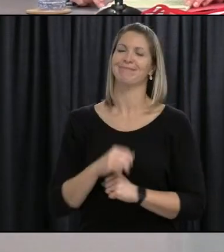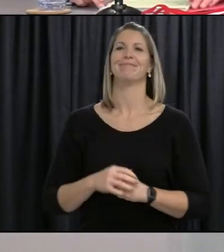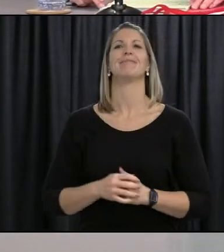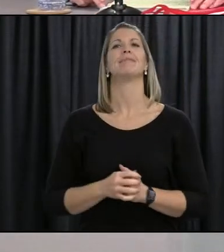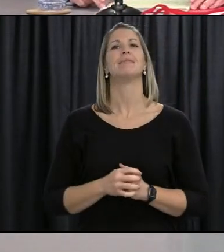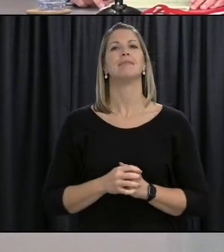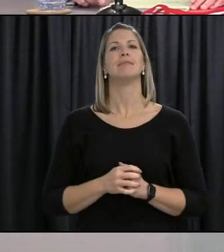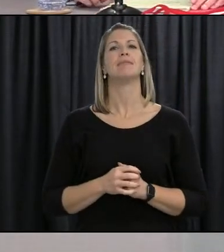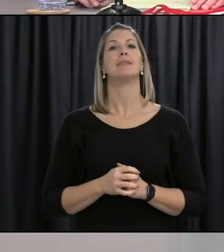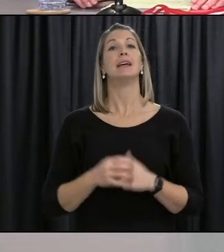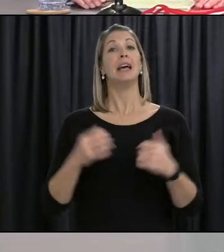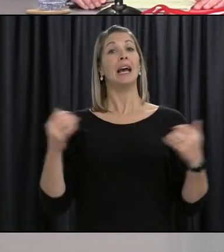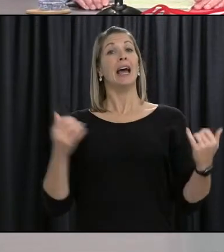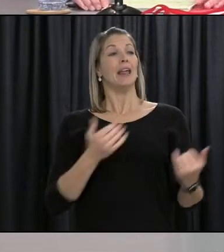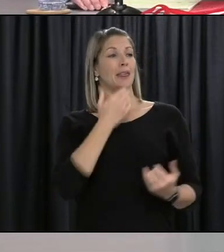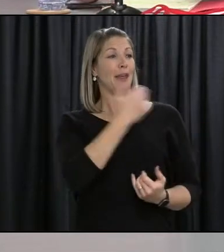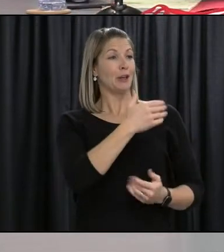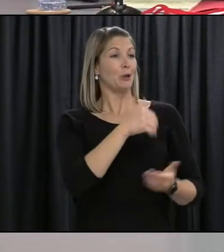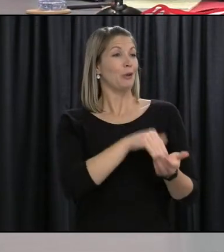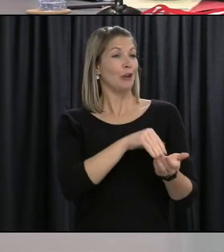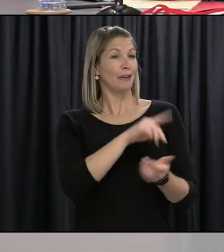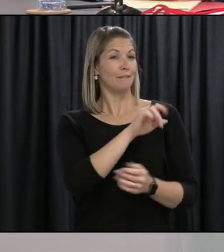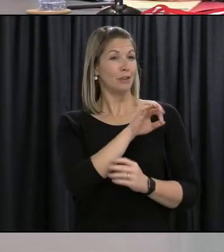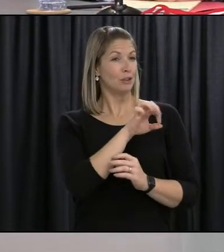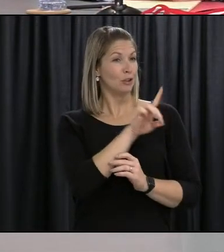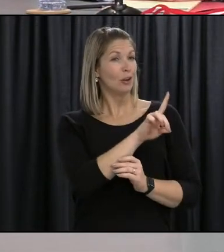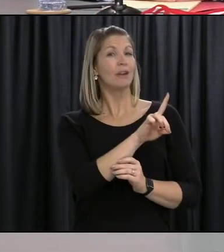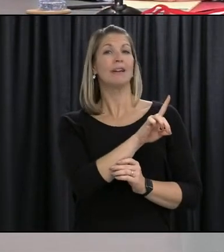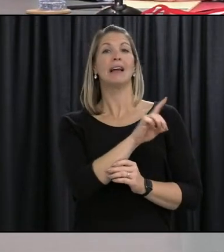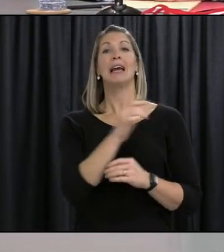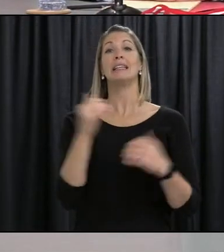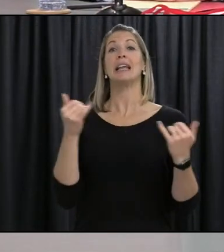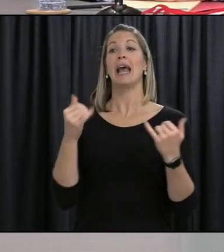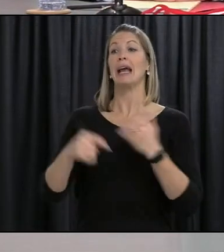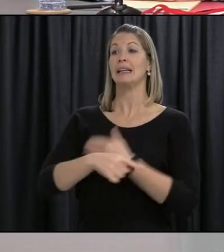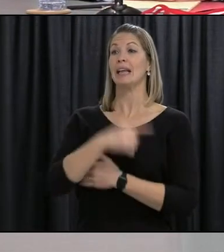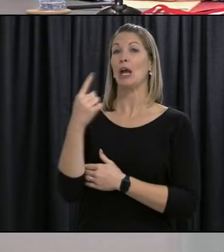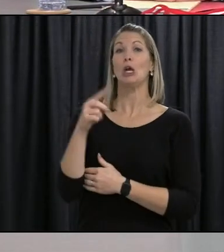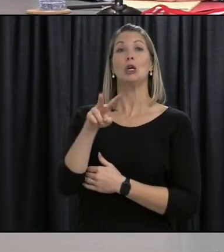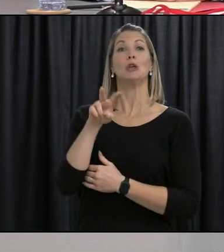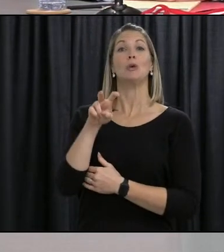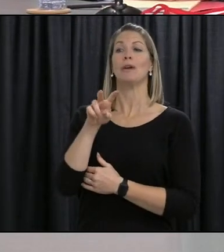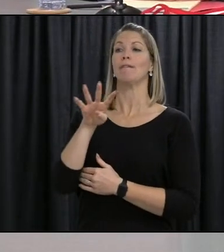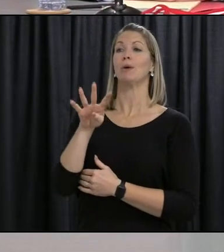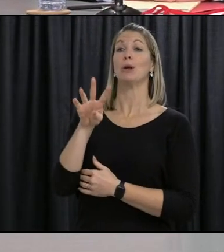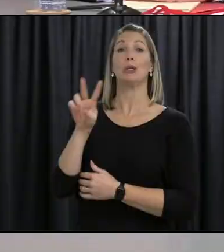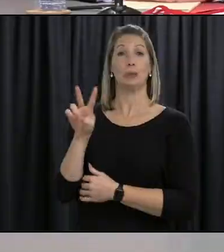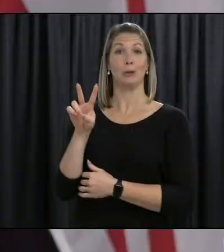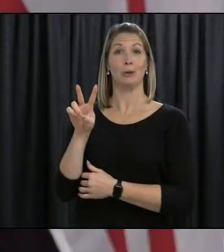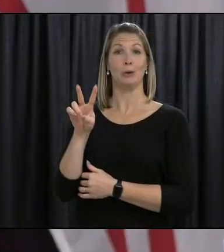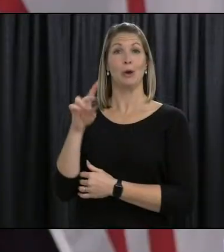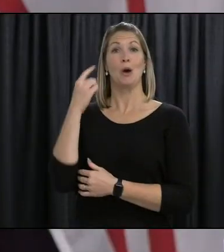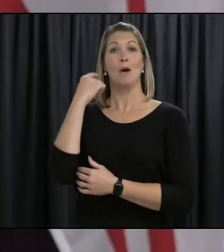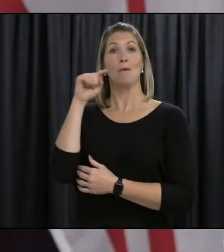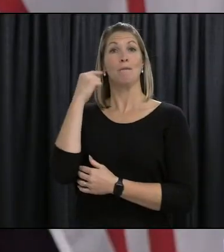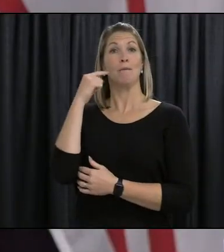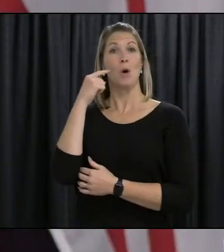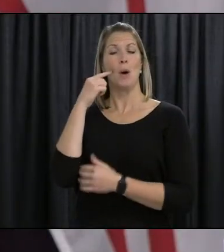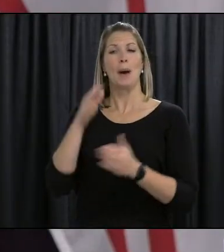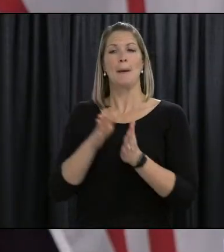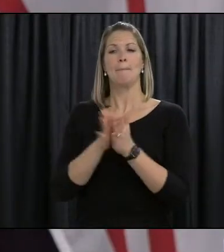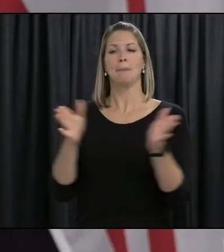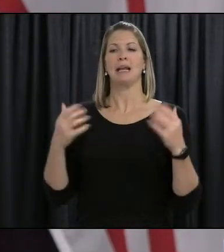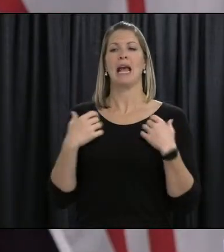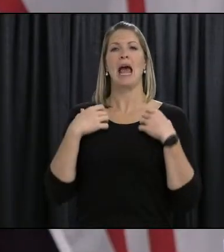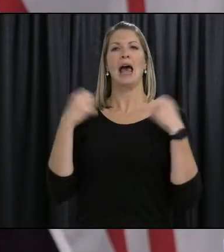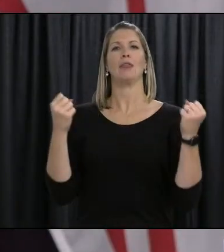day 242 of the public health emergency, and Dr. Fitzgerald has laid out the numbers for